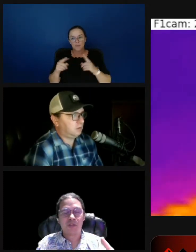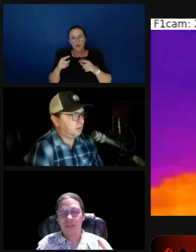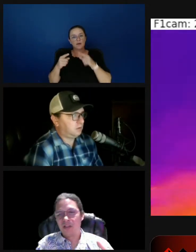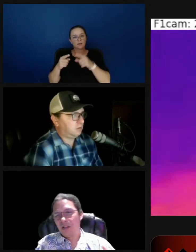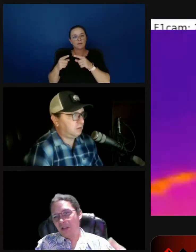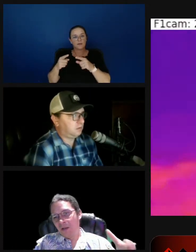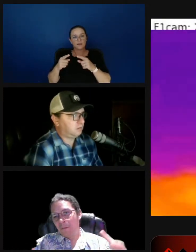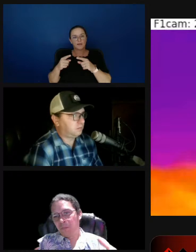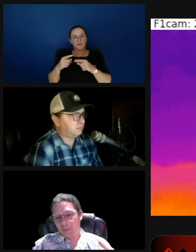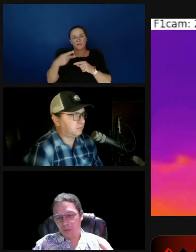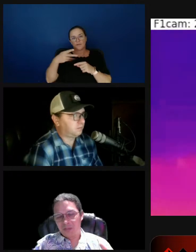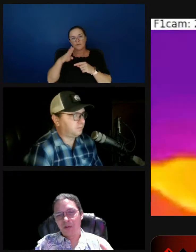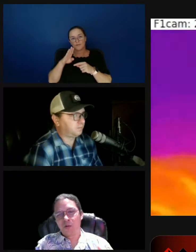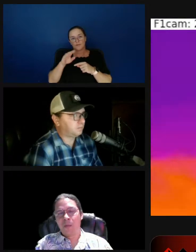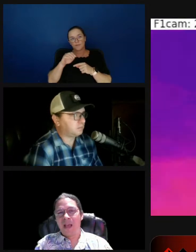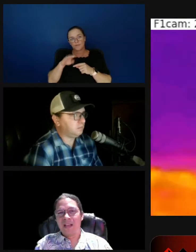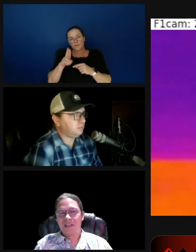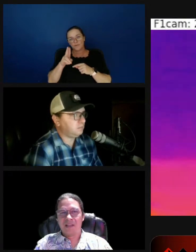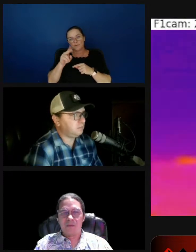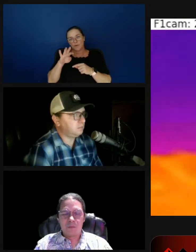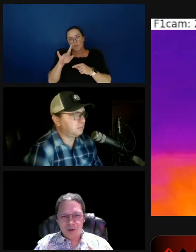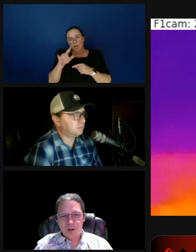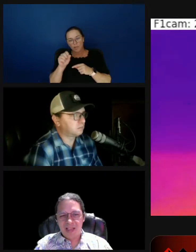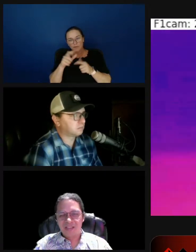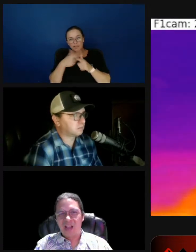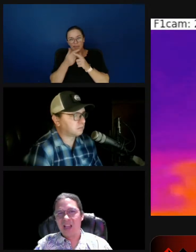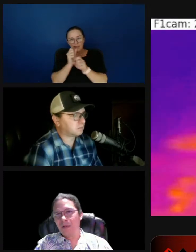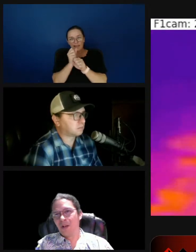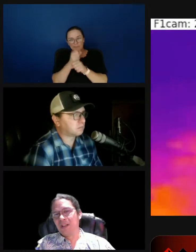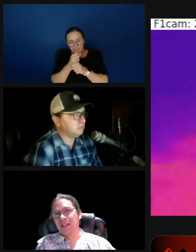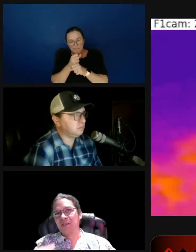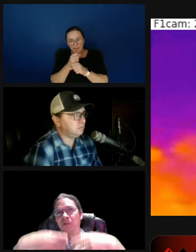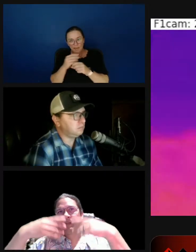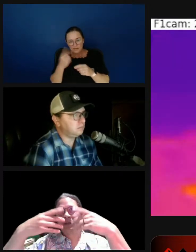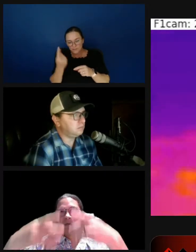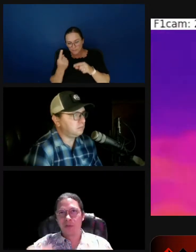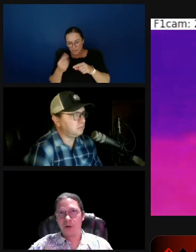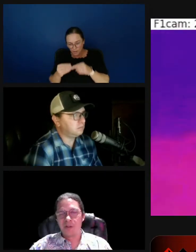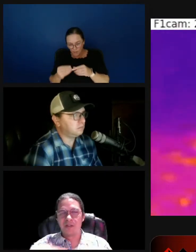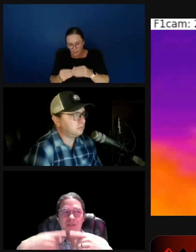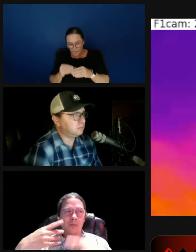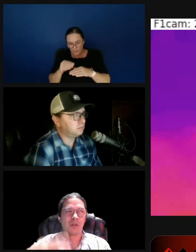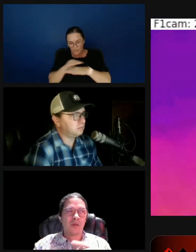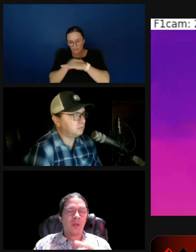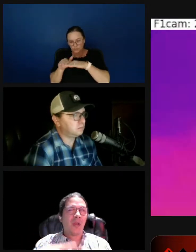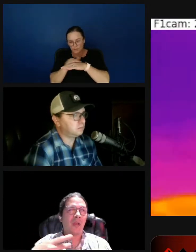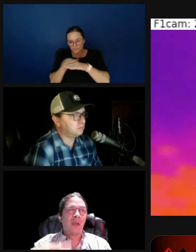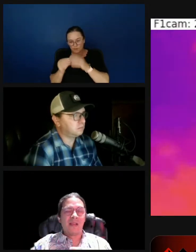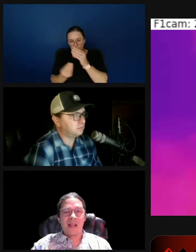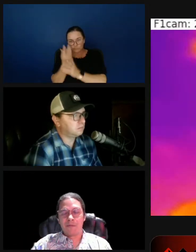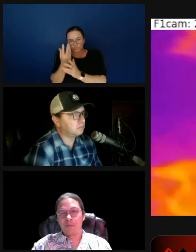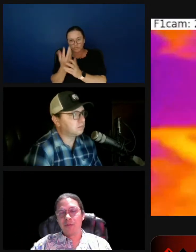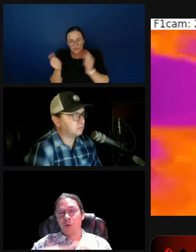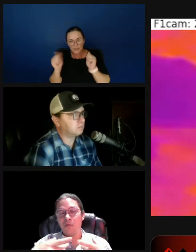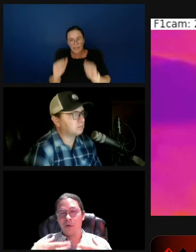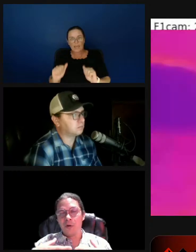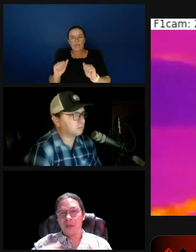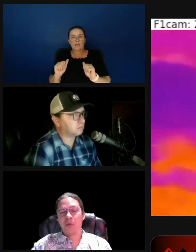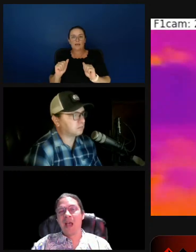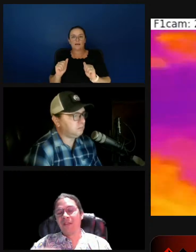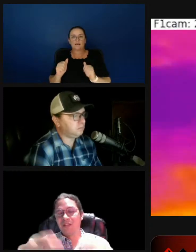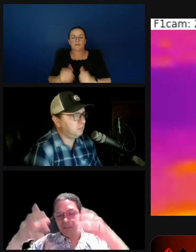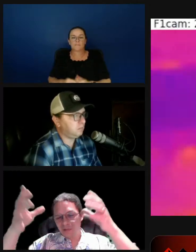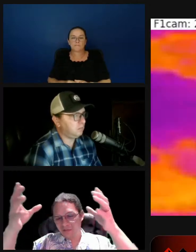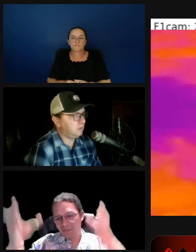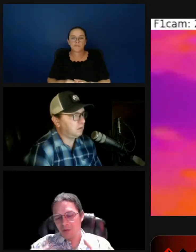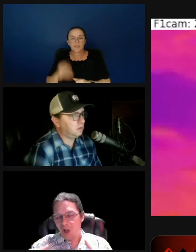and eventually build some critical mass that can one last time cause that surface overturning and disruption. after eruption is over if you